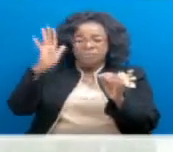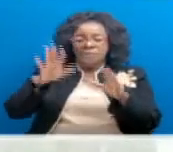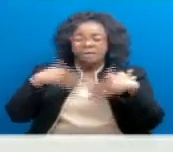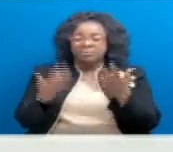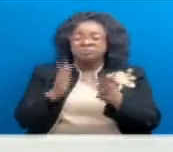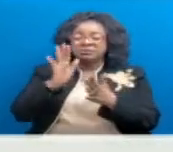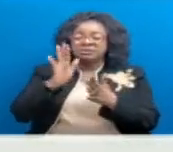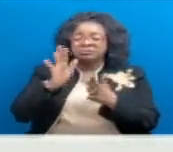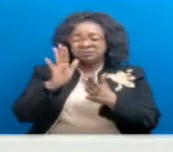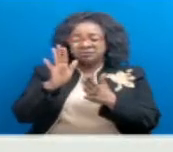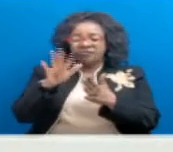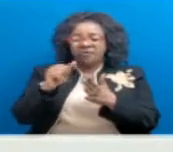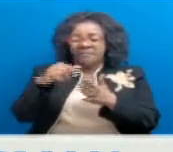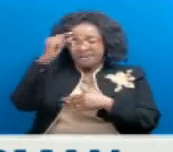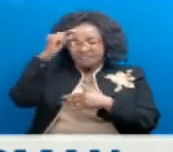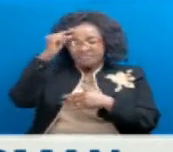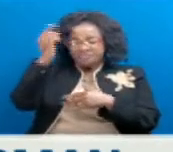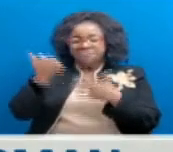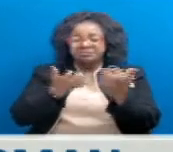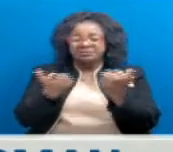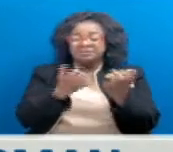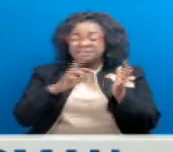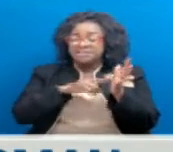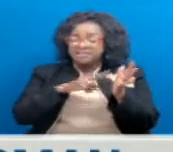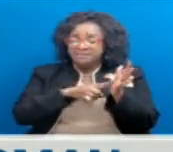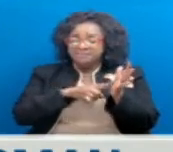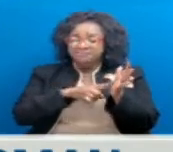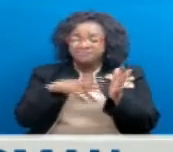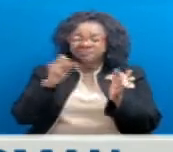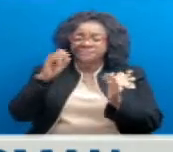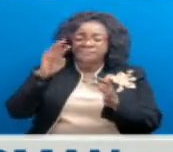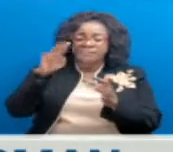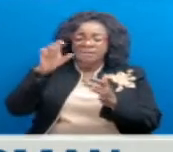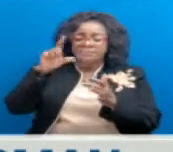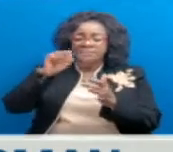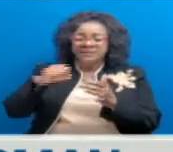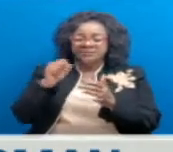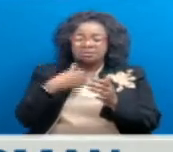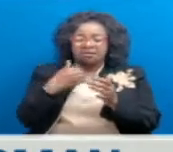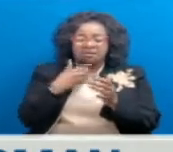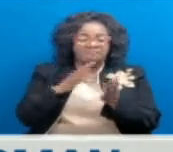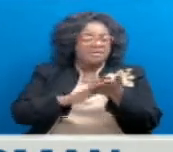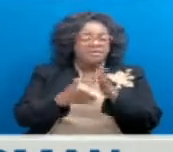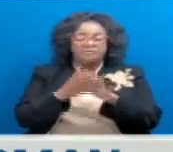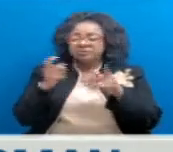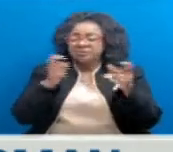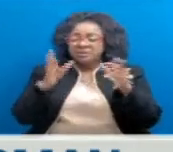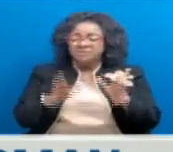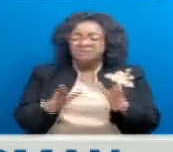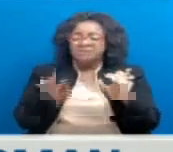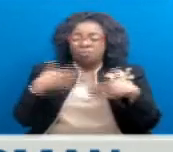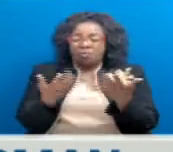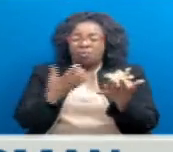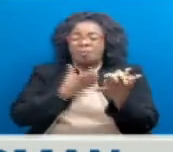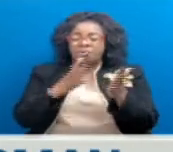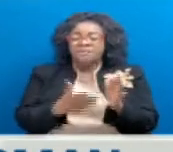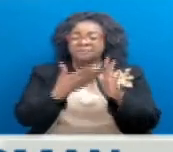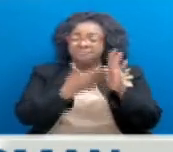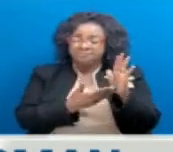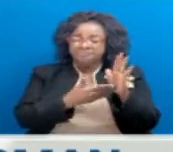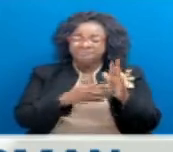Mohamed. From the government business registry, Seamless Technologies has none of its directors or owners listed. A quick search